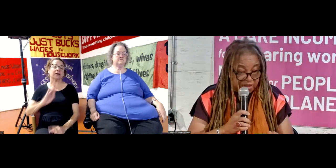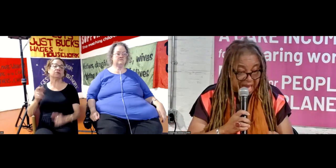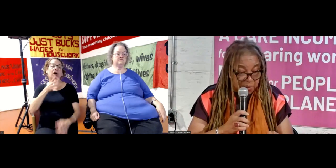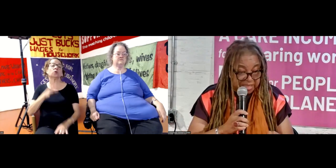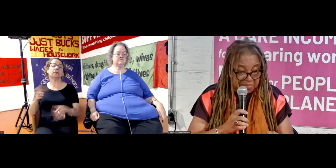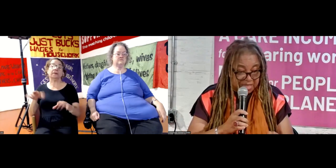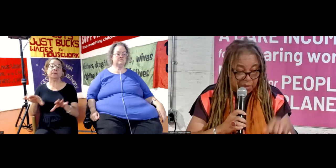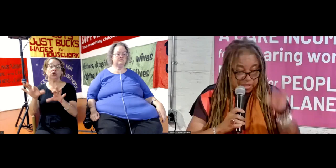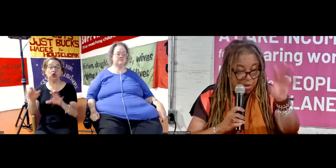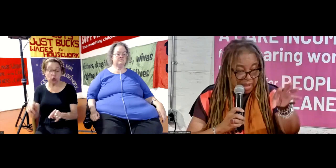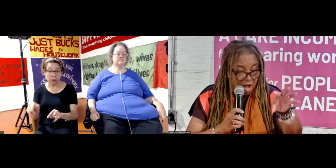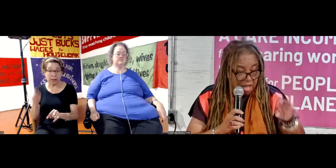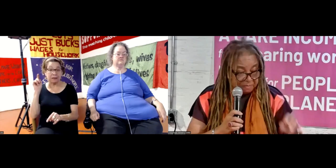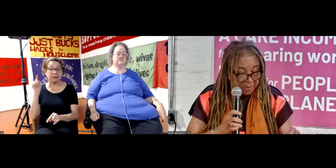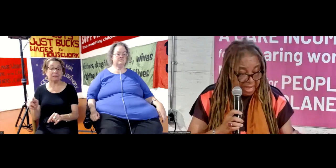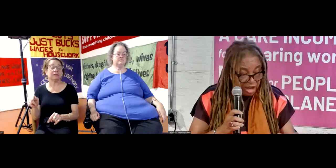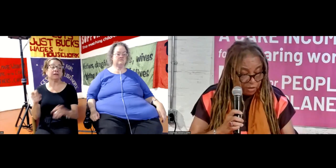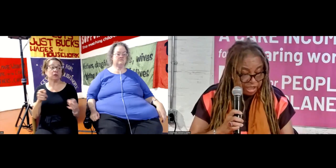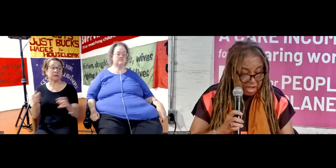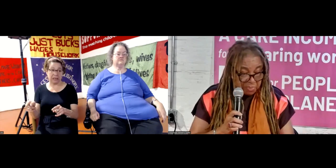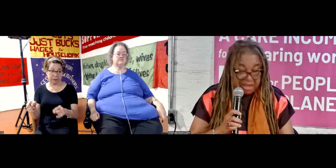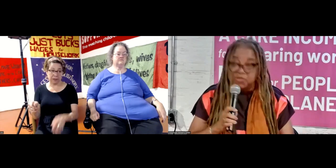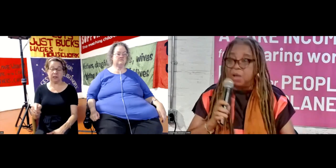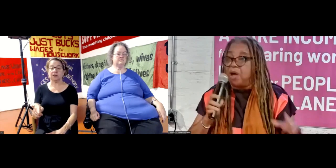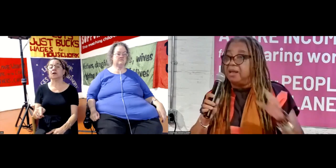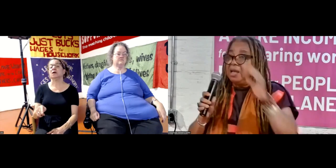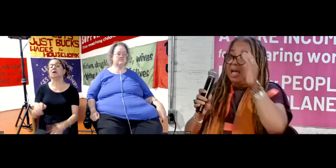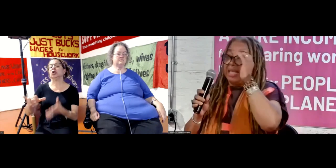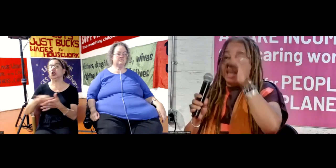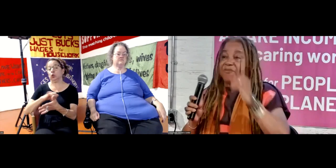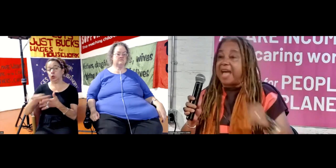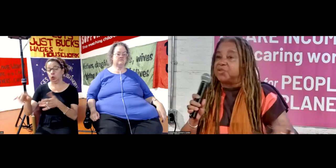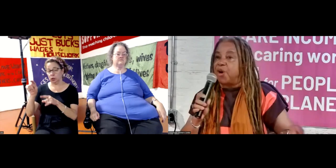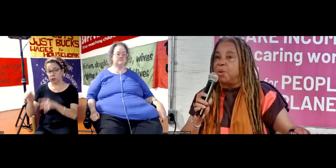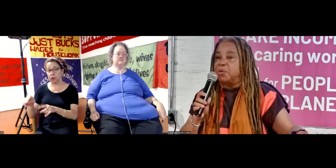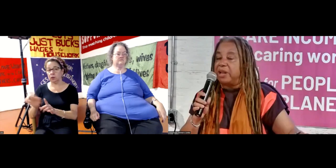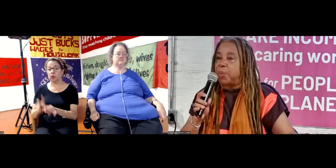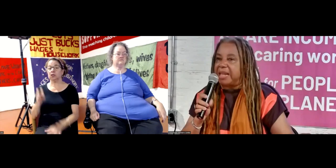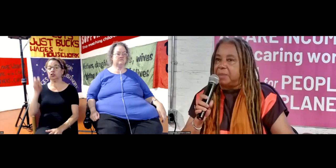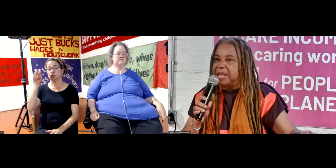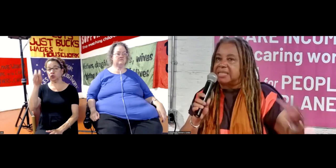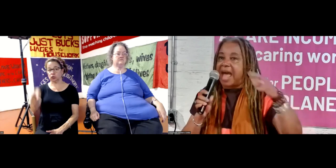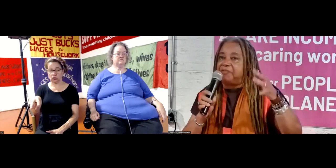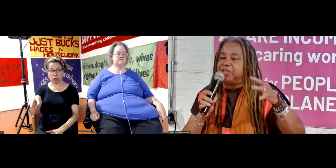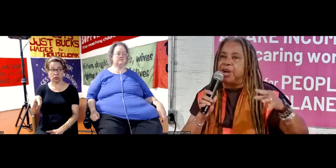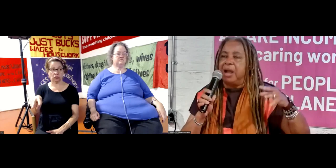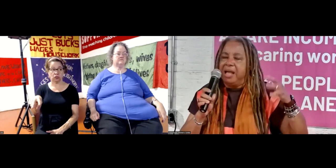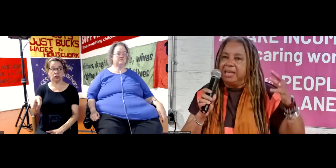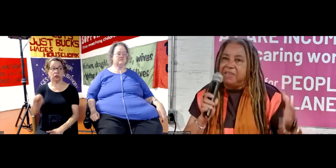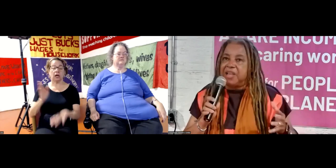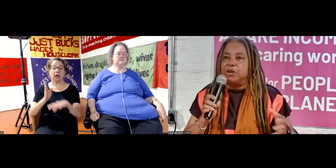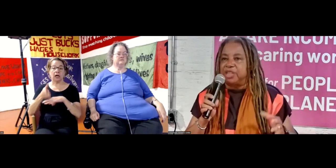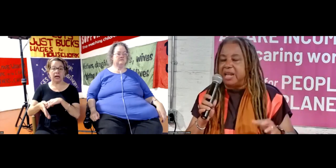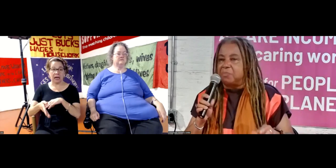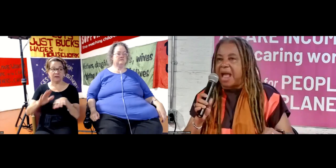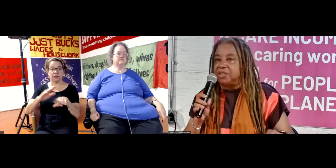movement. So that was something that was going on in Ocean Hill, Brownsville. I wanna, again, fast forward real quickly because after